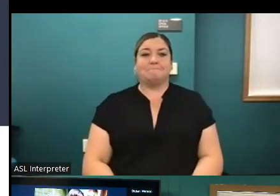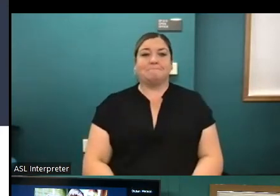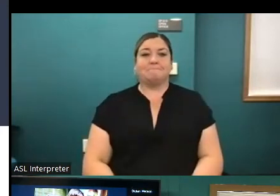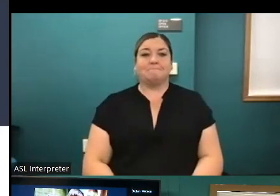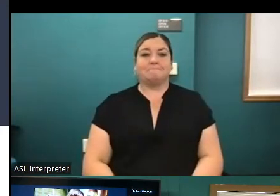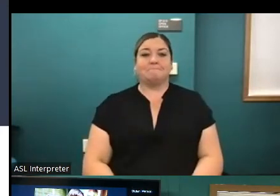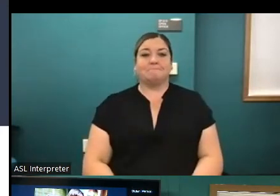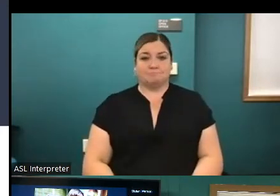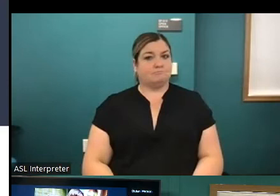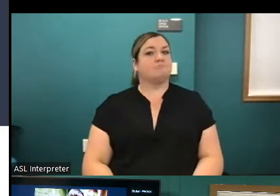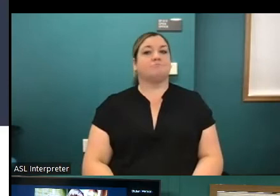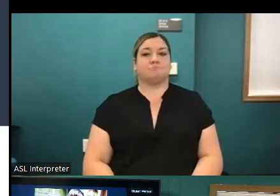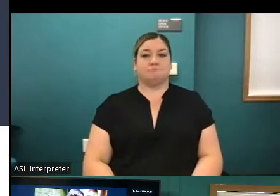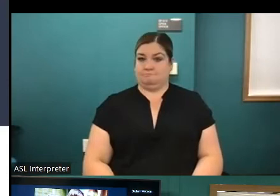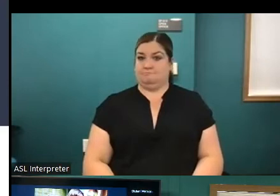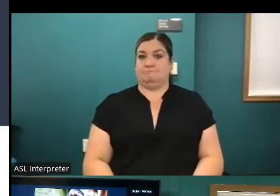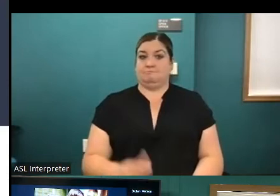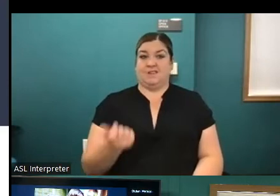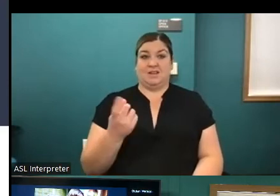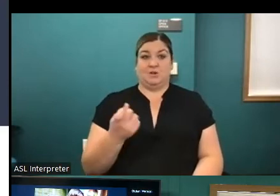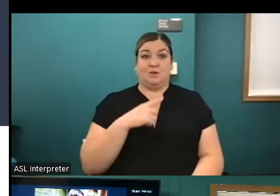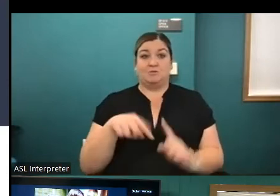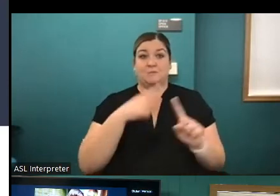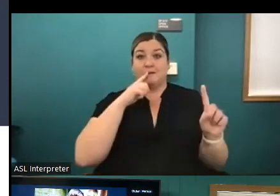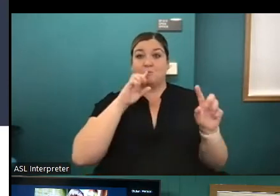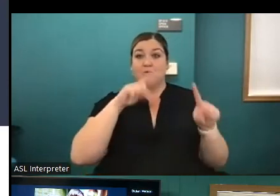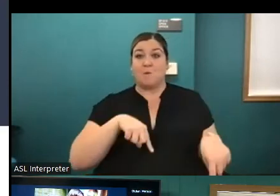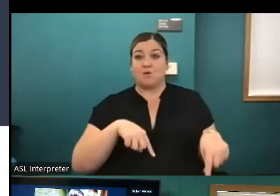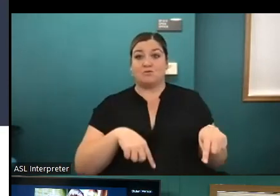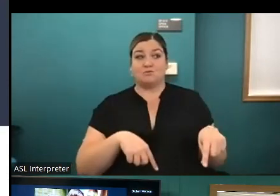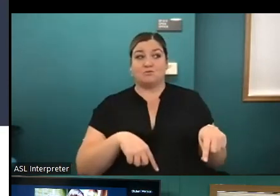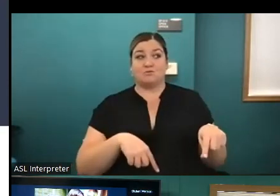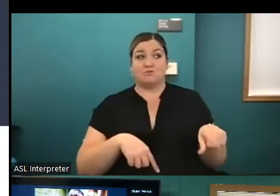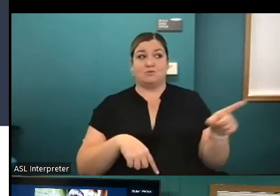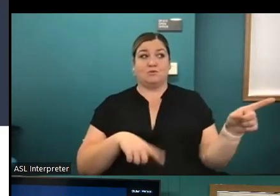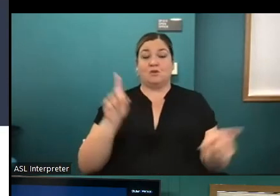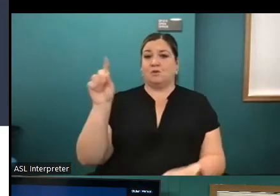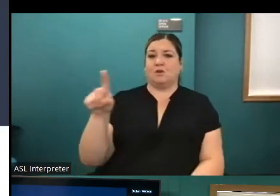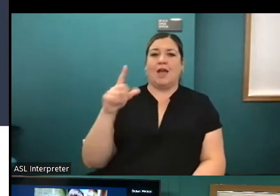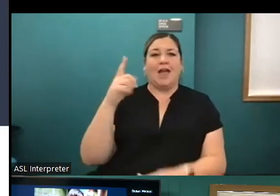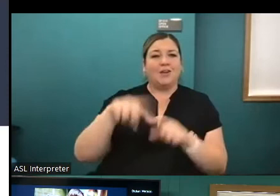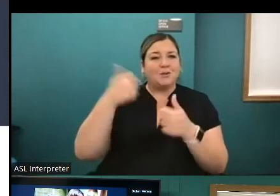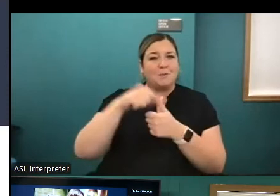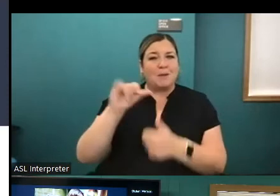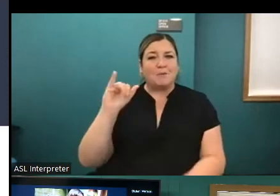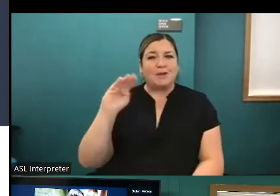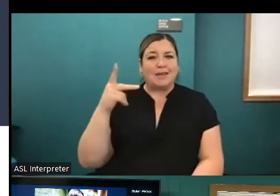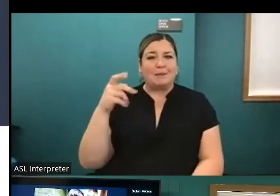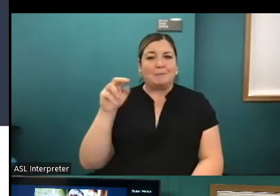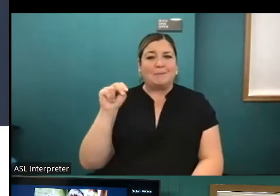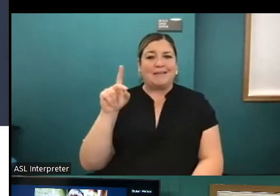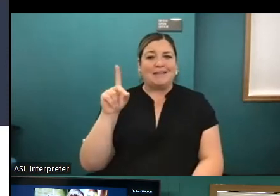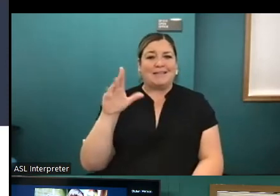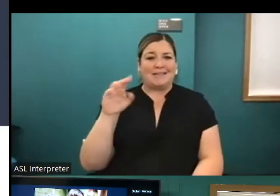Yeah. Any questions on the mapping reports? I couldn't remember what impedances were. Yeah, impedances,